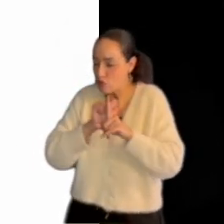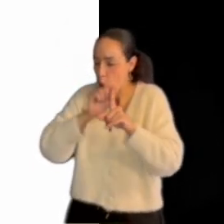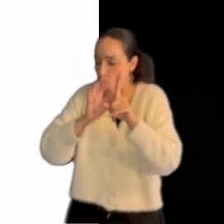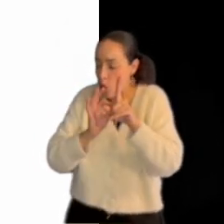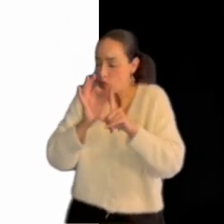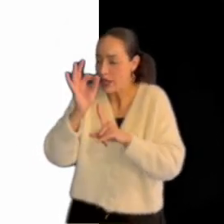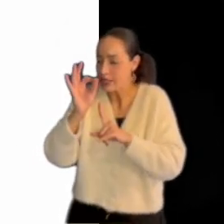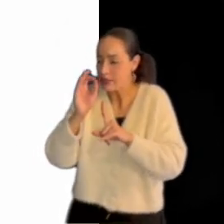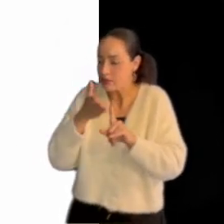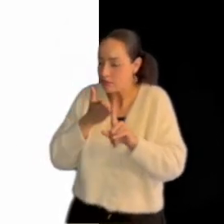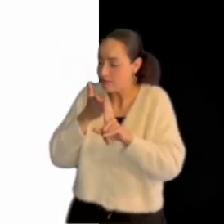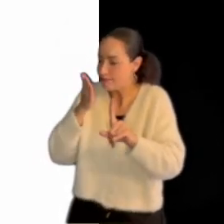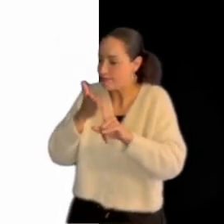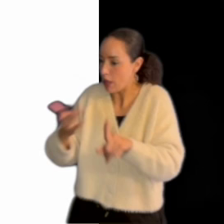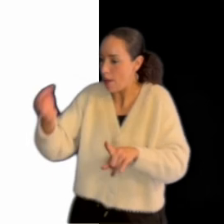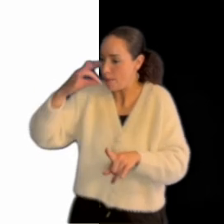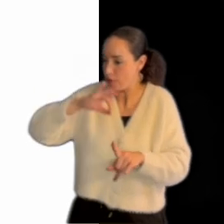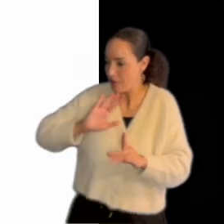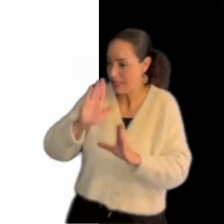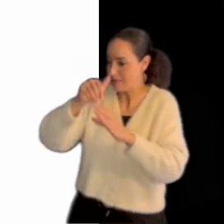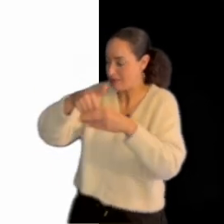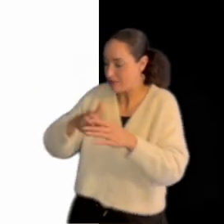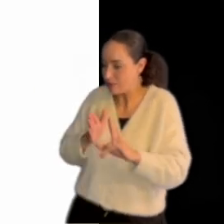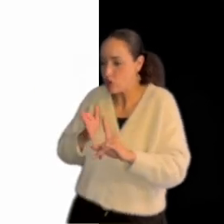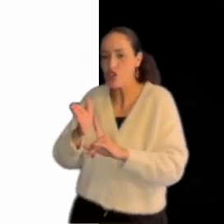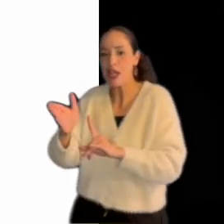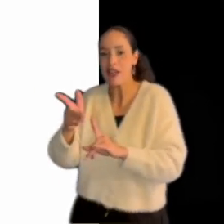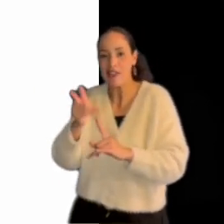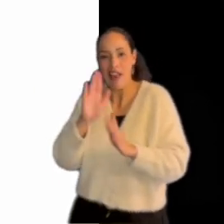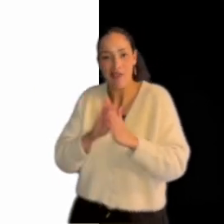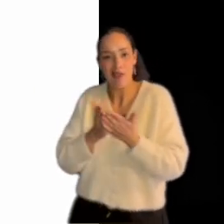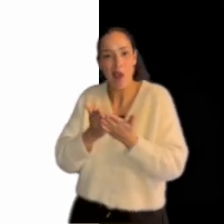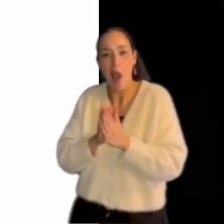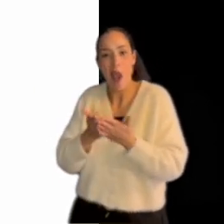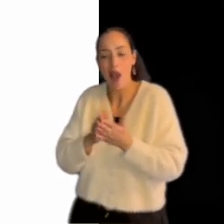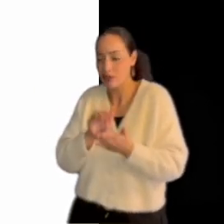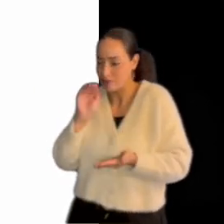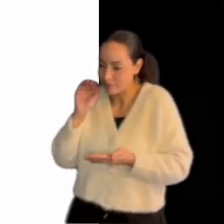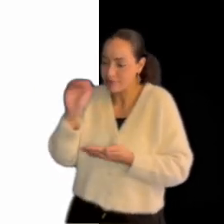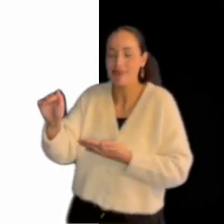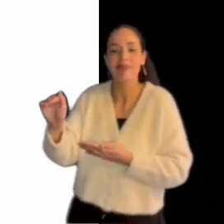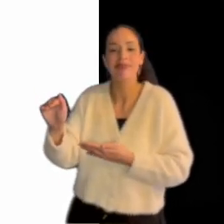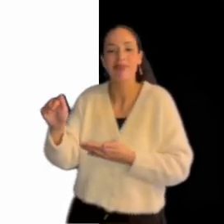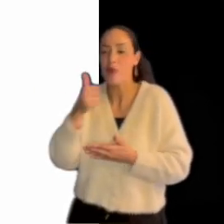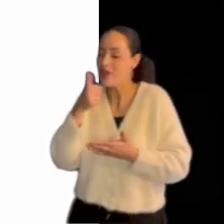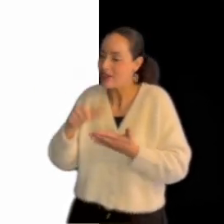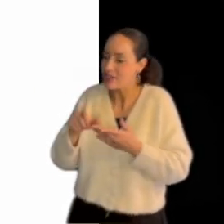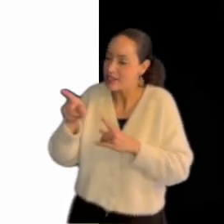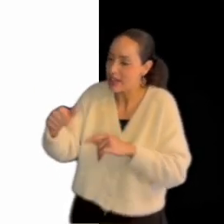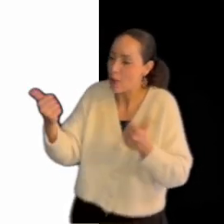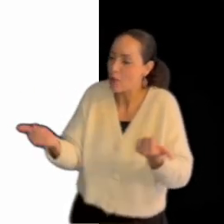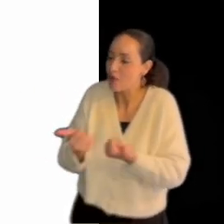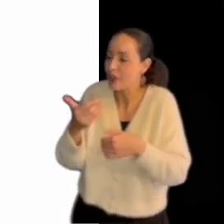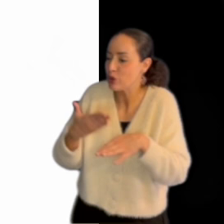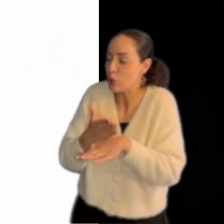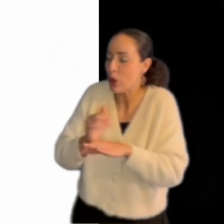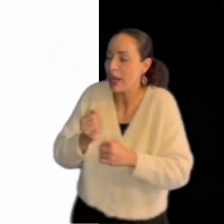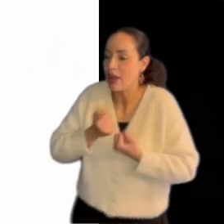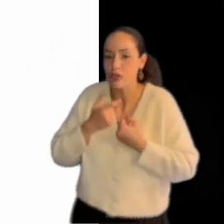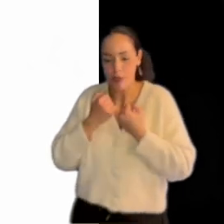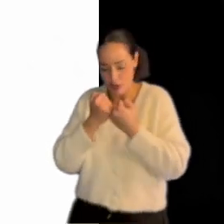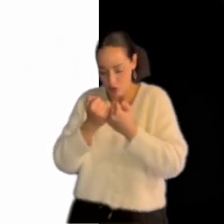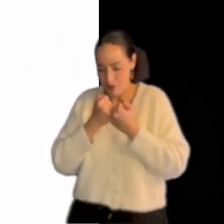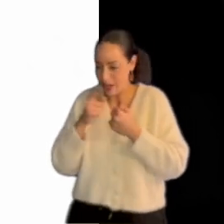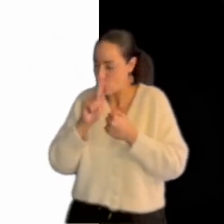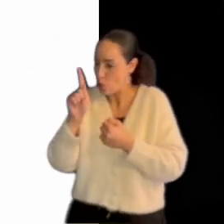reflect what's right with them in a way which I hope will act as a lasting reminder of who they are and what already exists within them. When